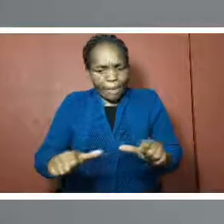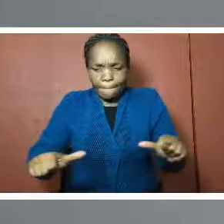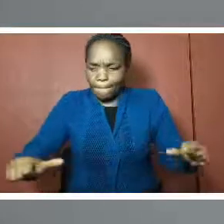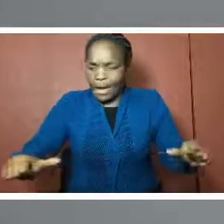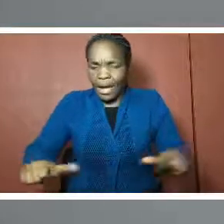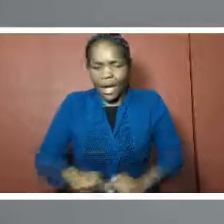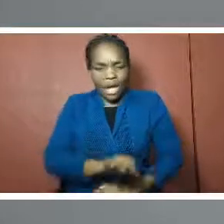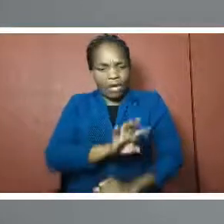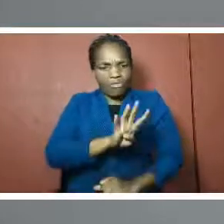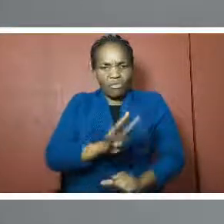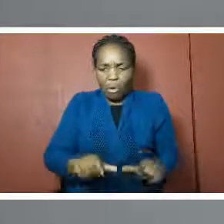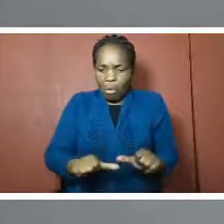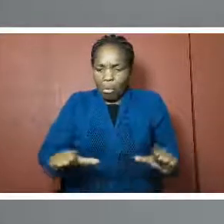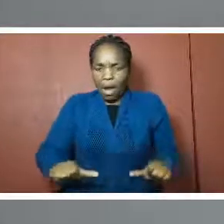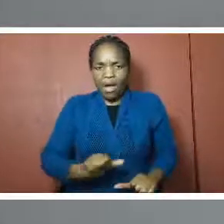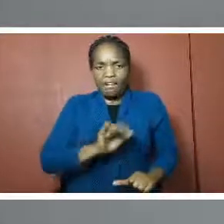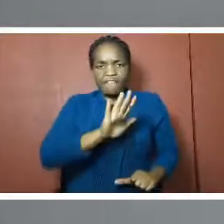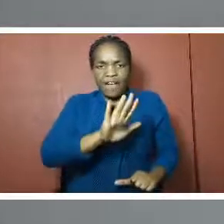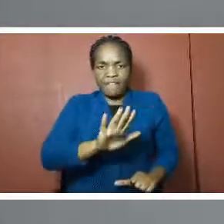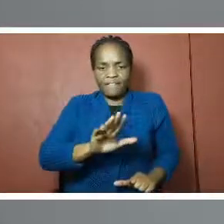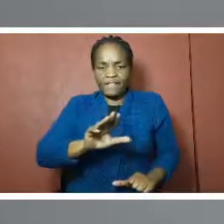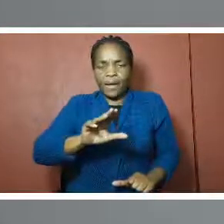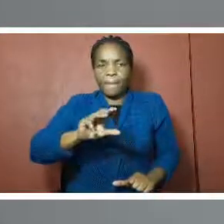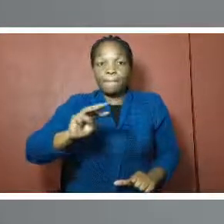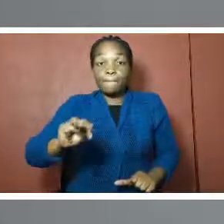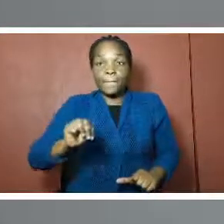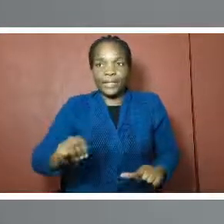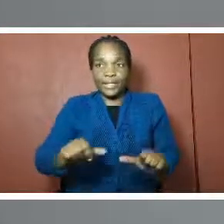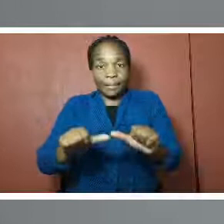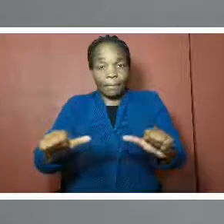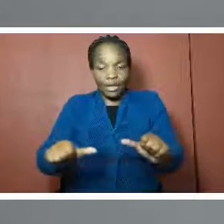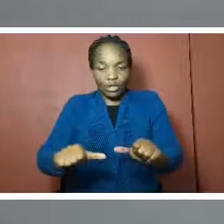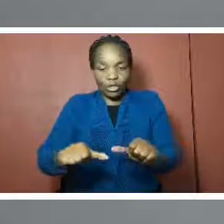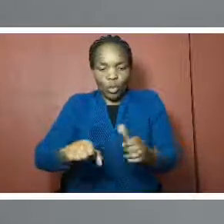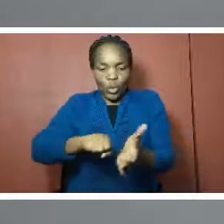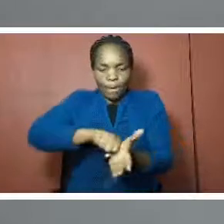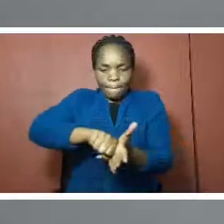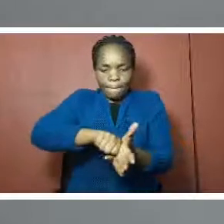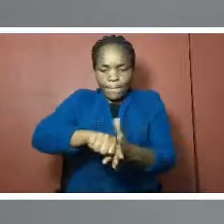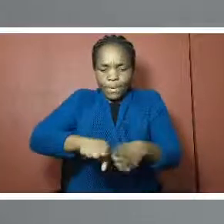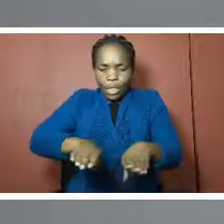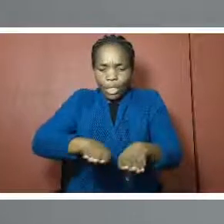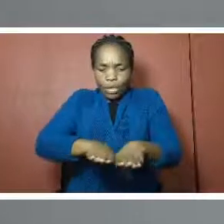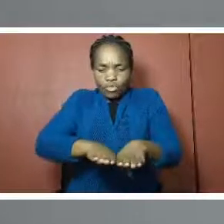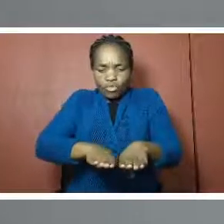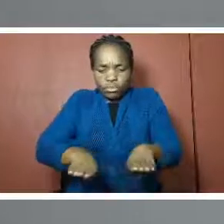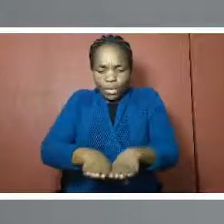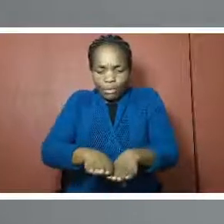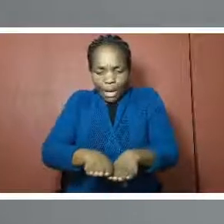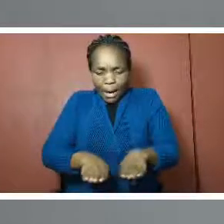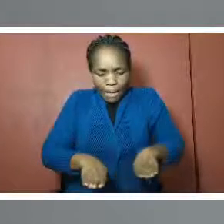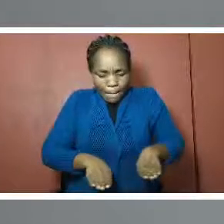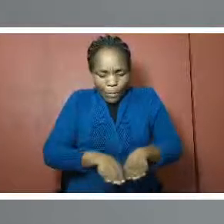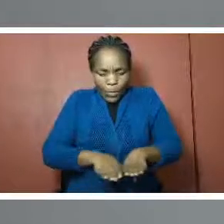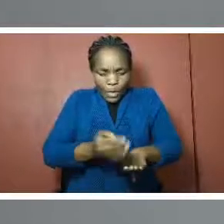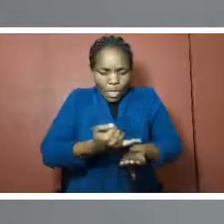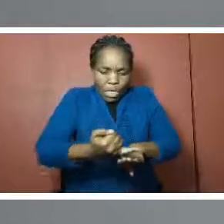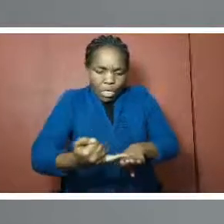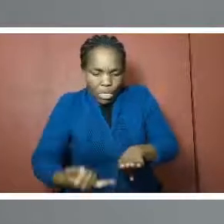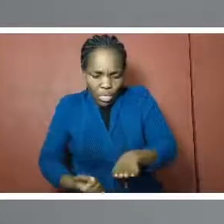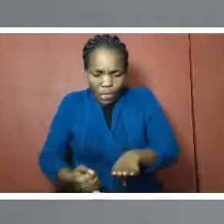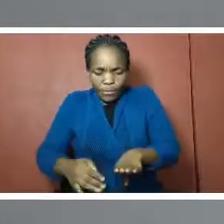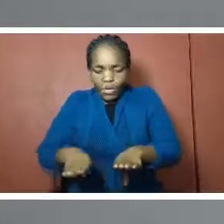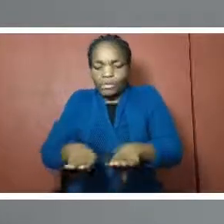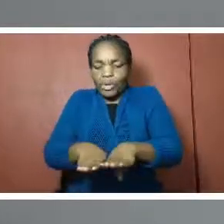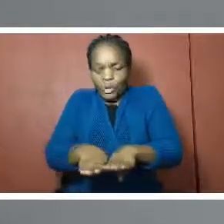Okay. So we join them together with a finger joint machine with glue. We cut a shape on it, press it together,